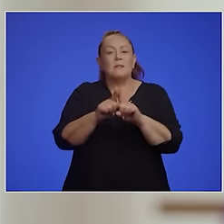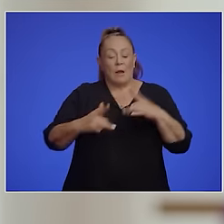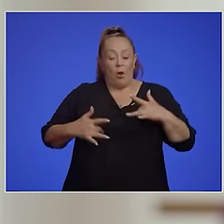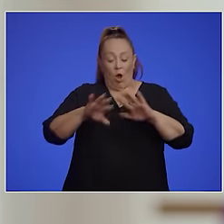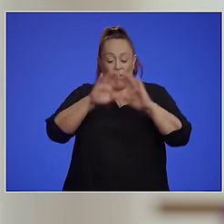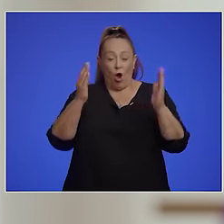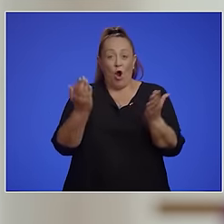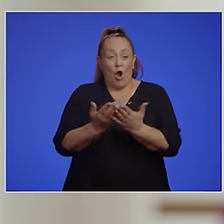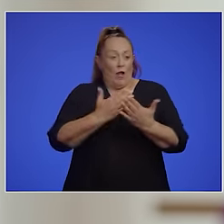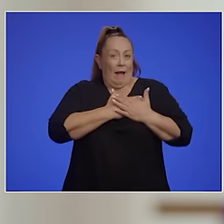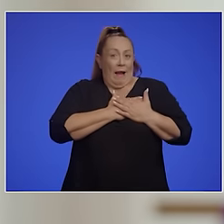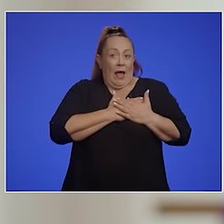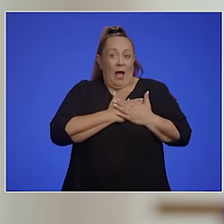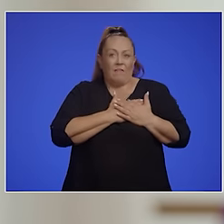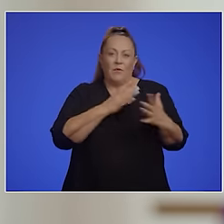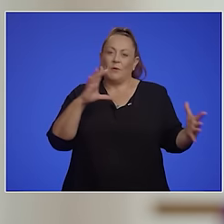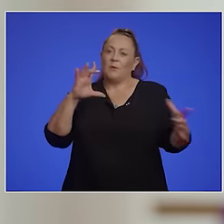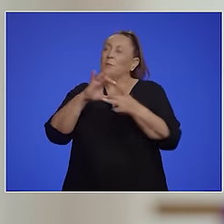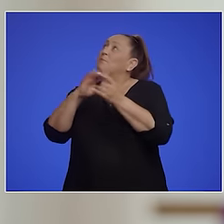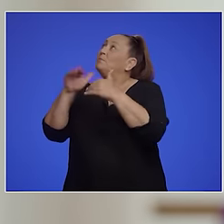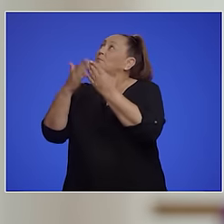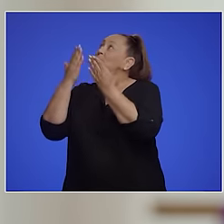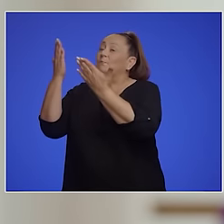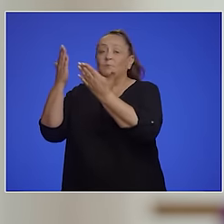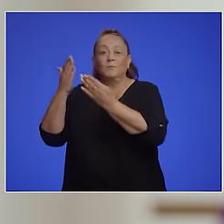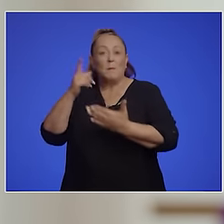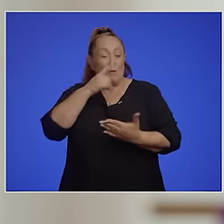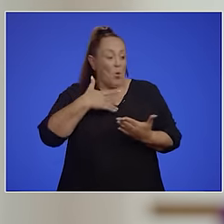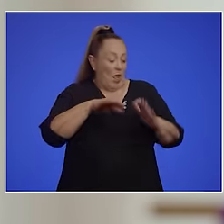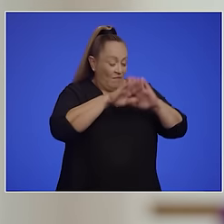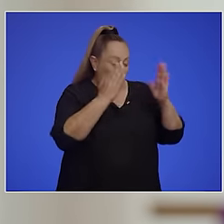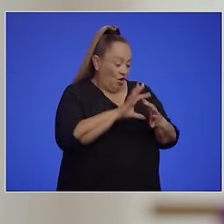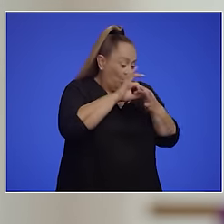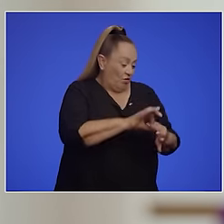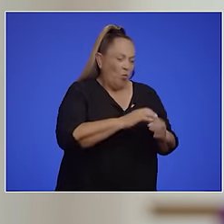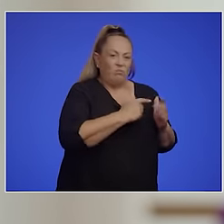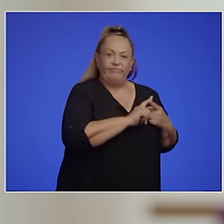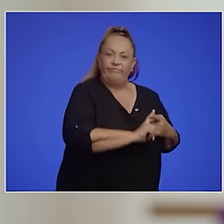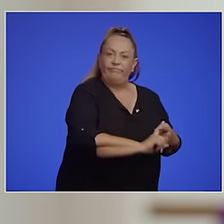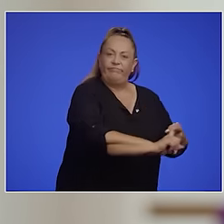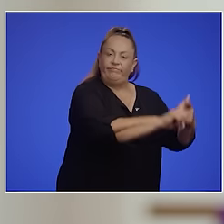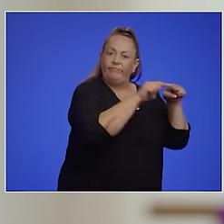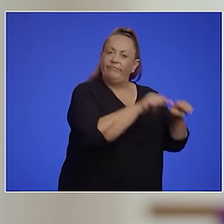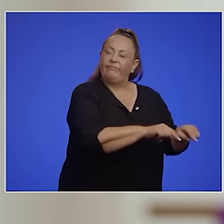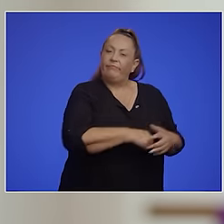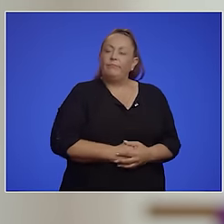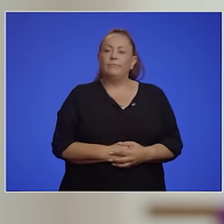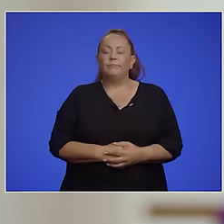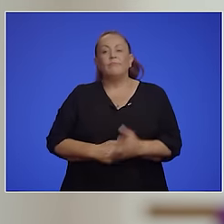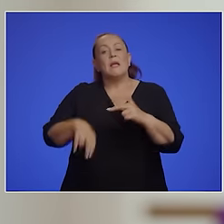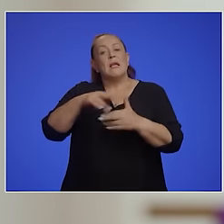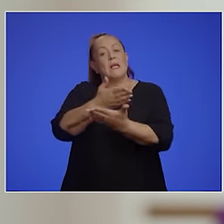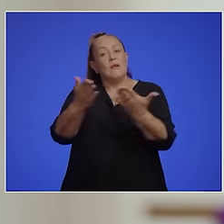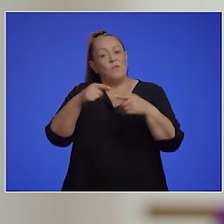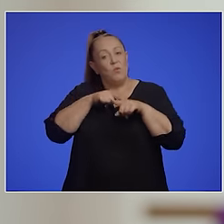it. And anyone who hates his life in this world will keep it for eternal life. If a man serves me, he must